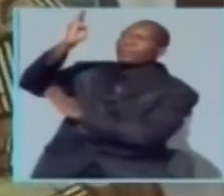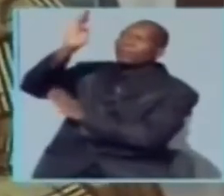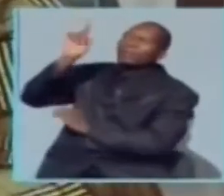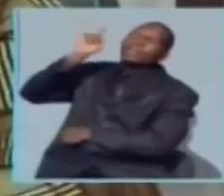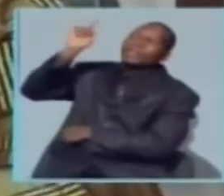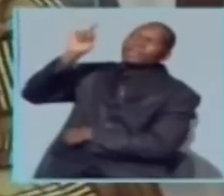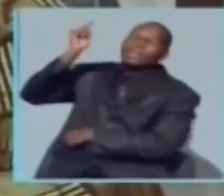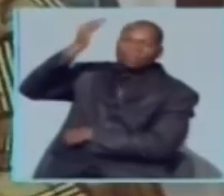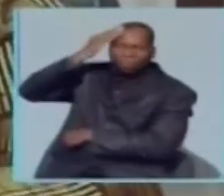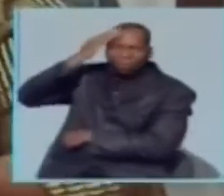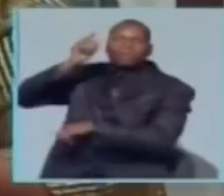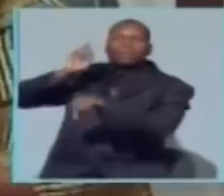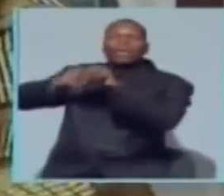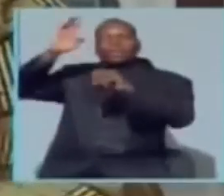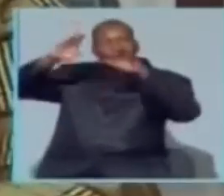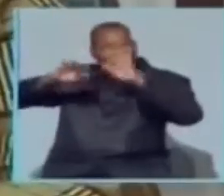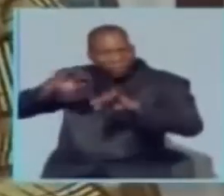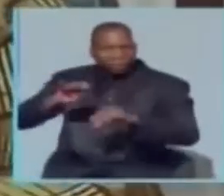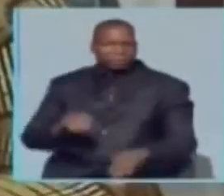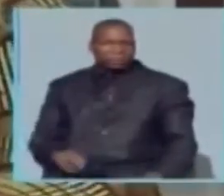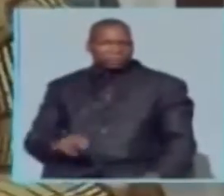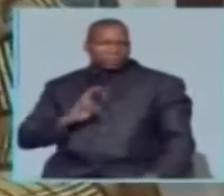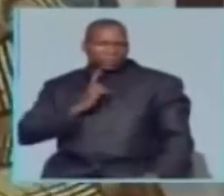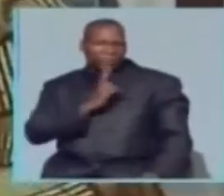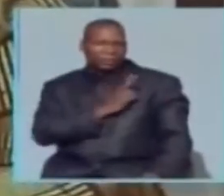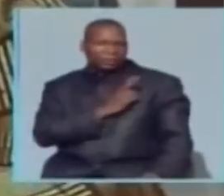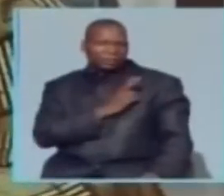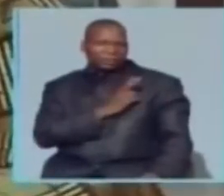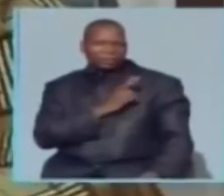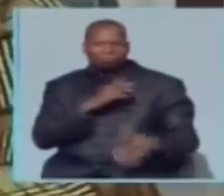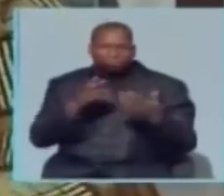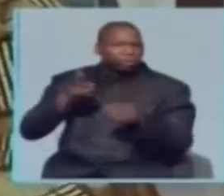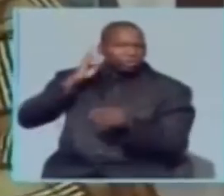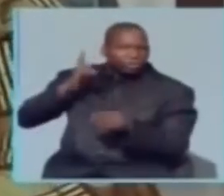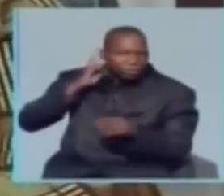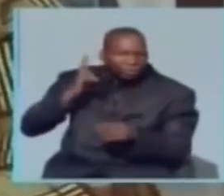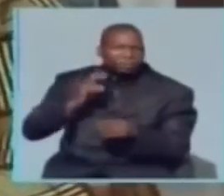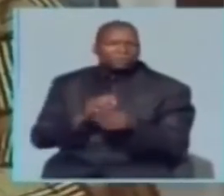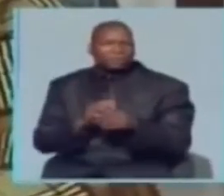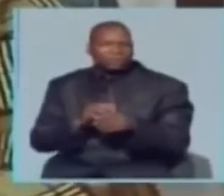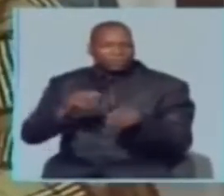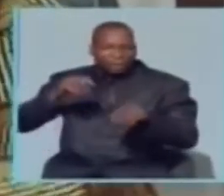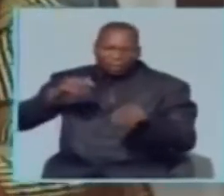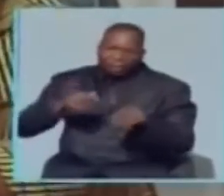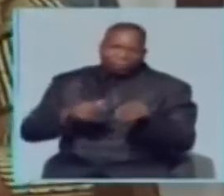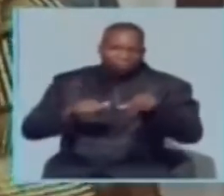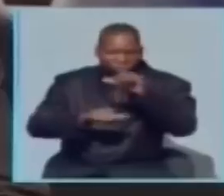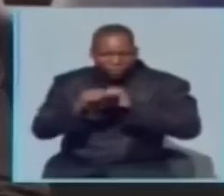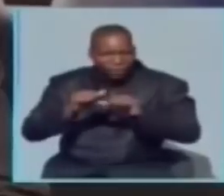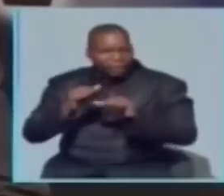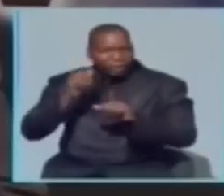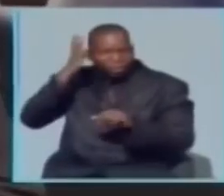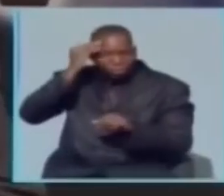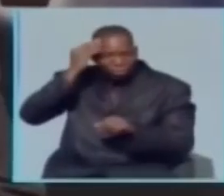when the rain will come. We can only anticipate from history and expertise and scientific expertise, but having